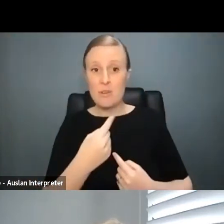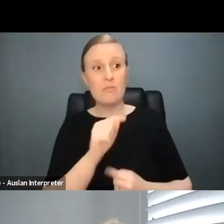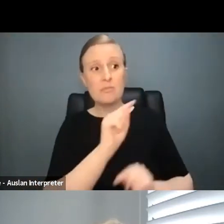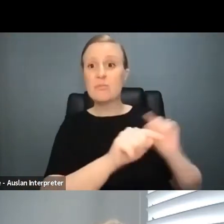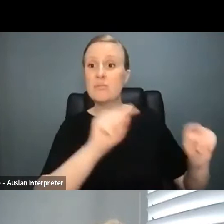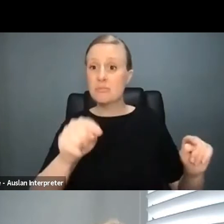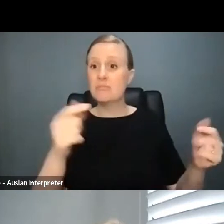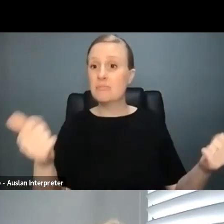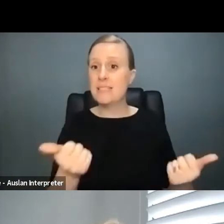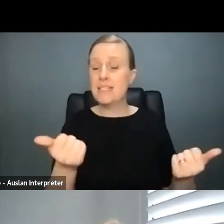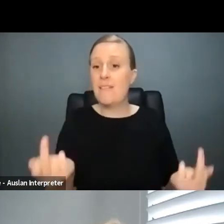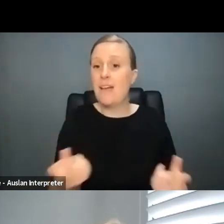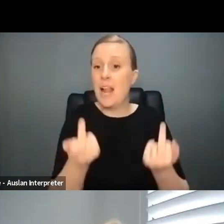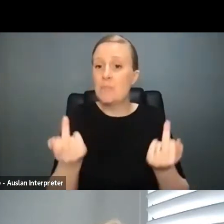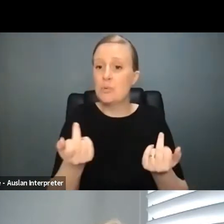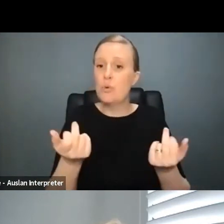on the streets, and